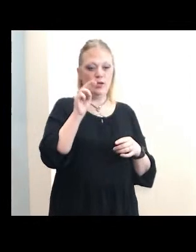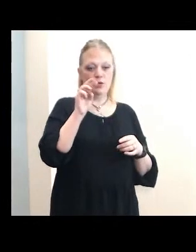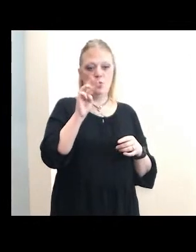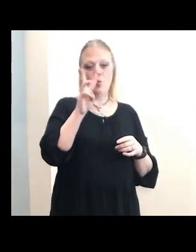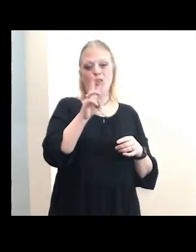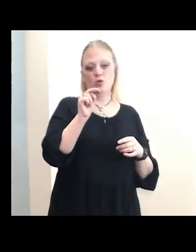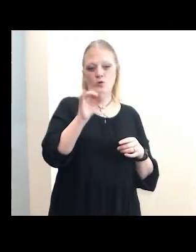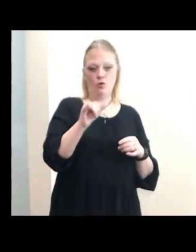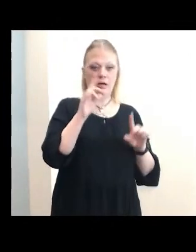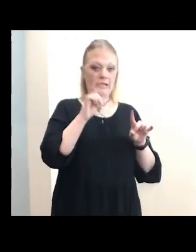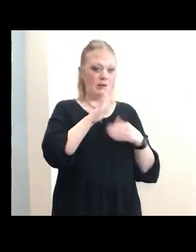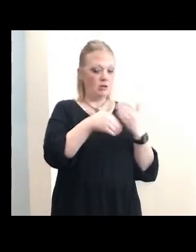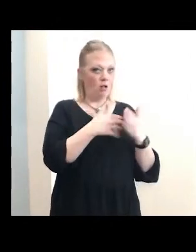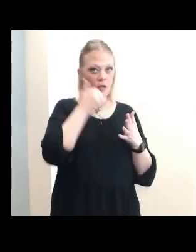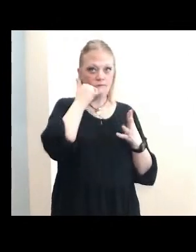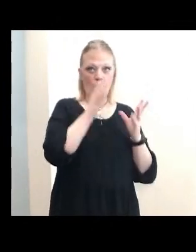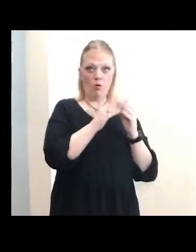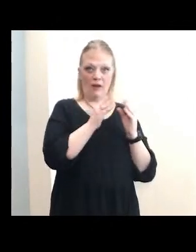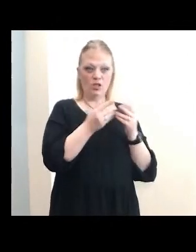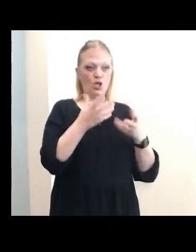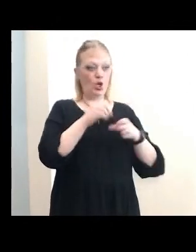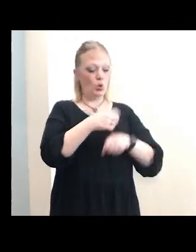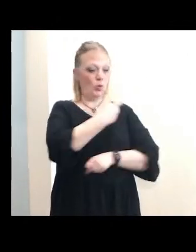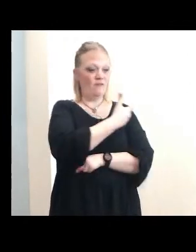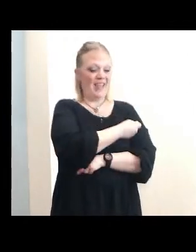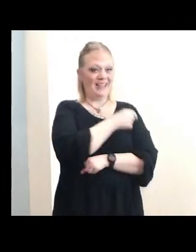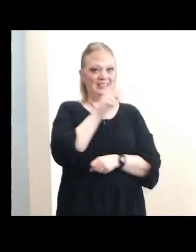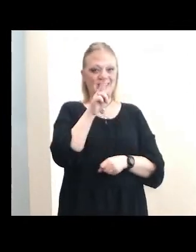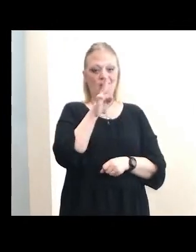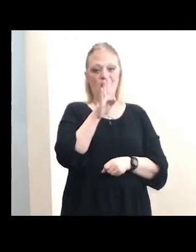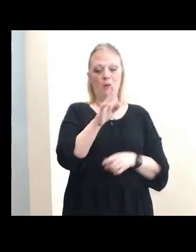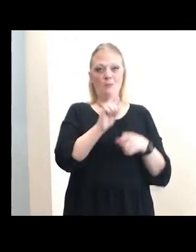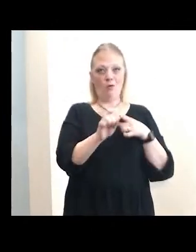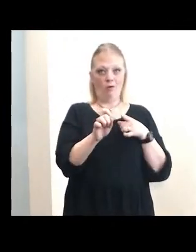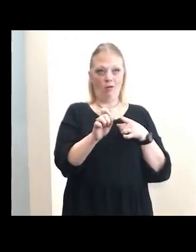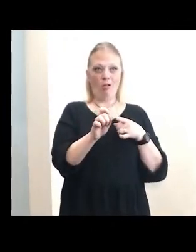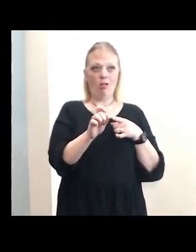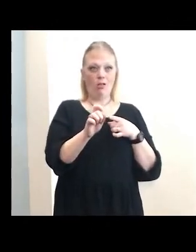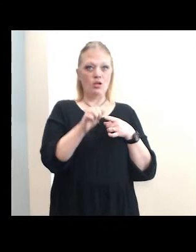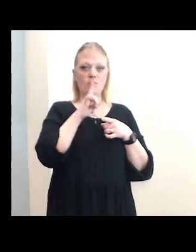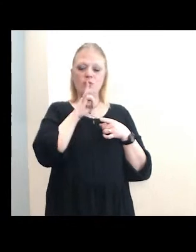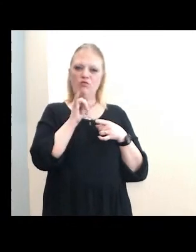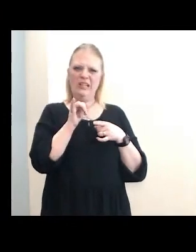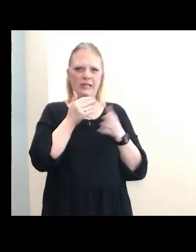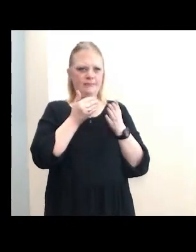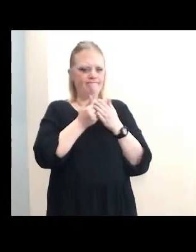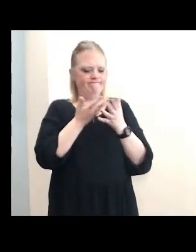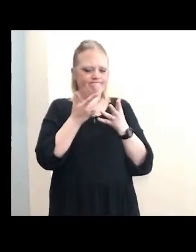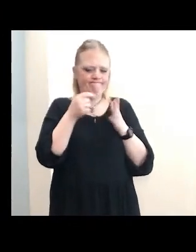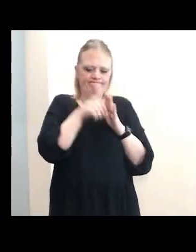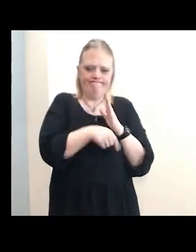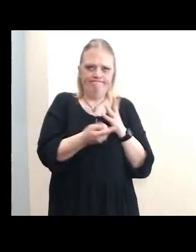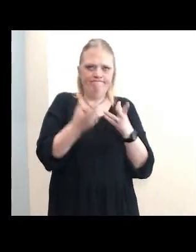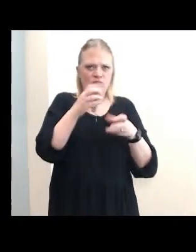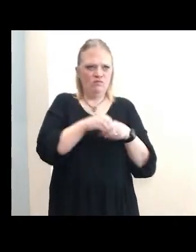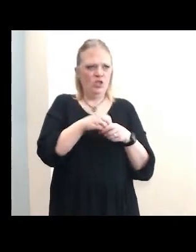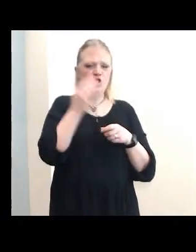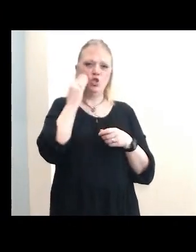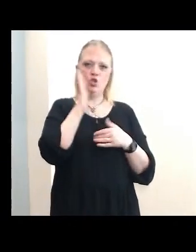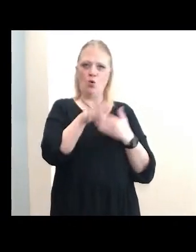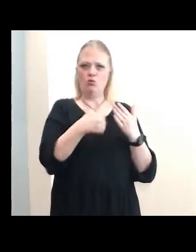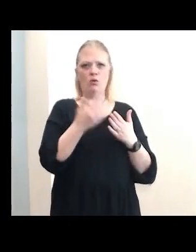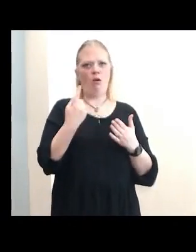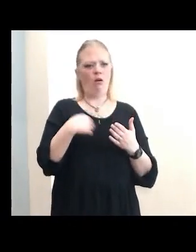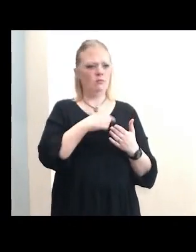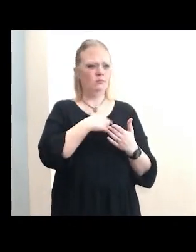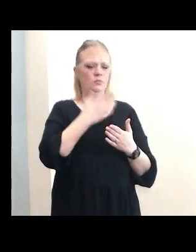attending all of our phone conferences, including on the vaccine hub call. So she's been intimately involved. She knows all of us very well in Western New York, but I